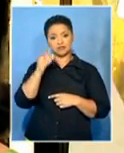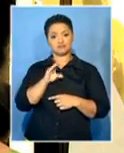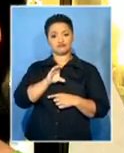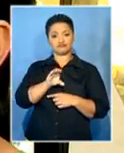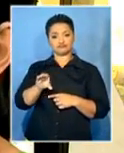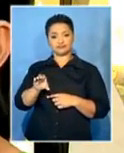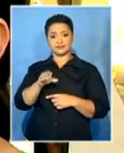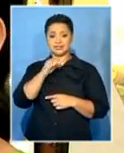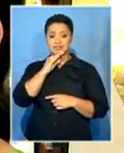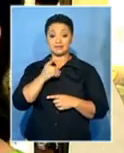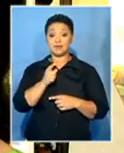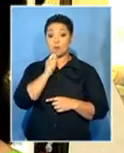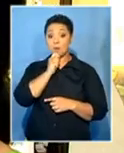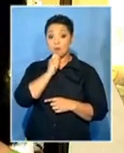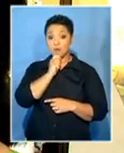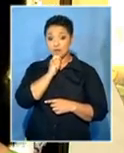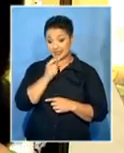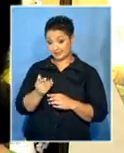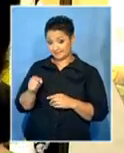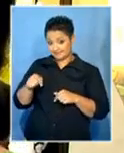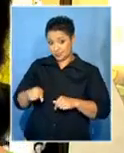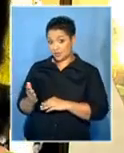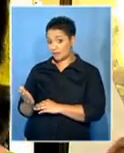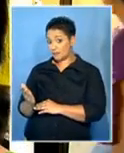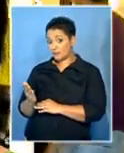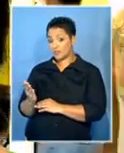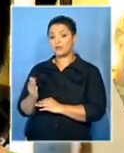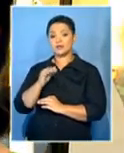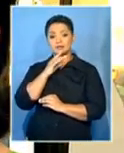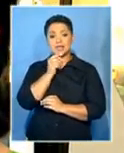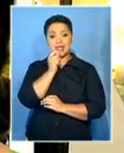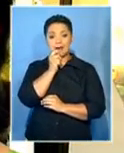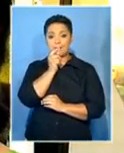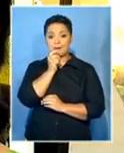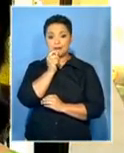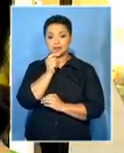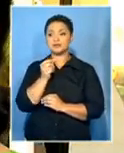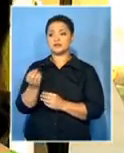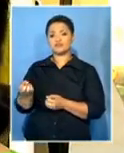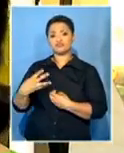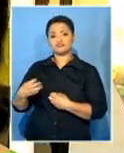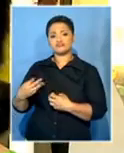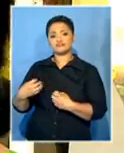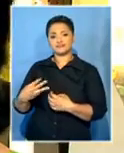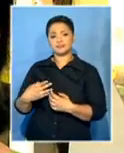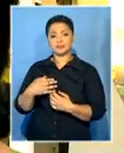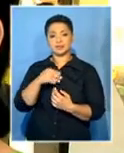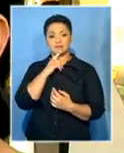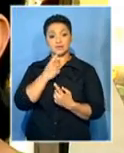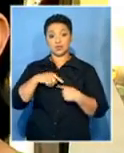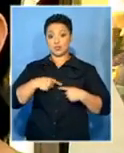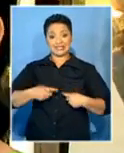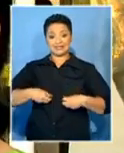they are consuming. This morning, there were medicines coming, still for inventory. We